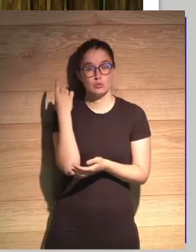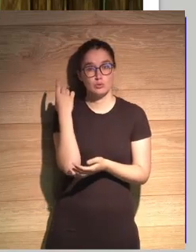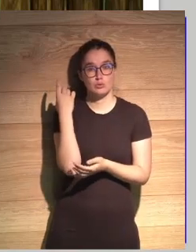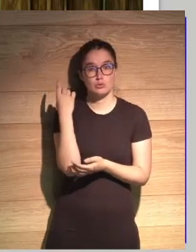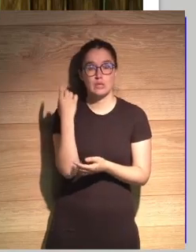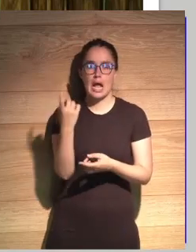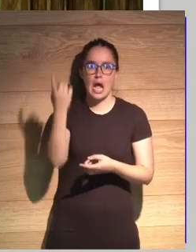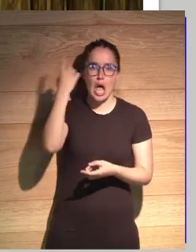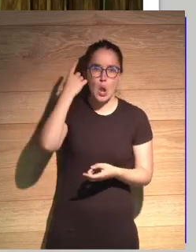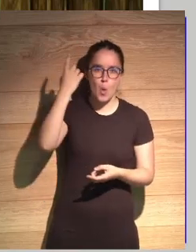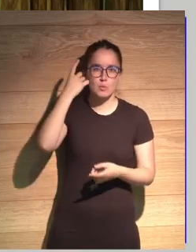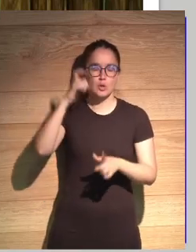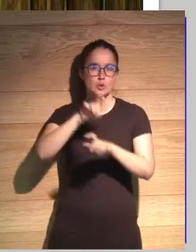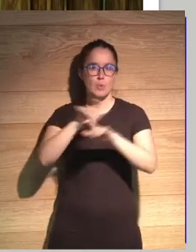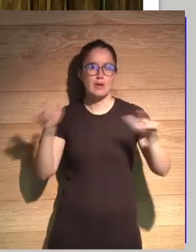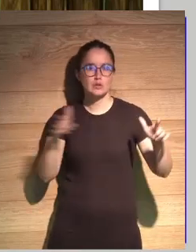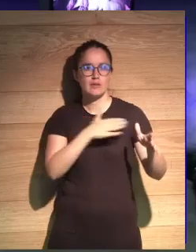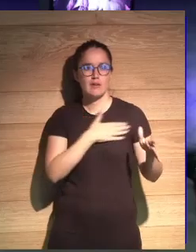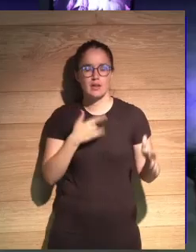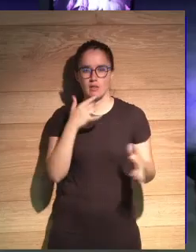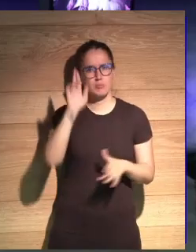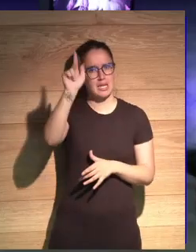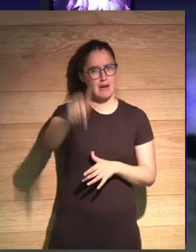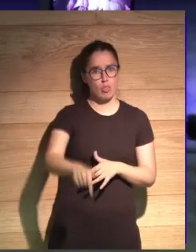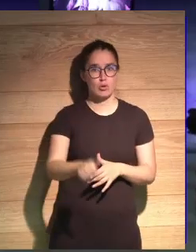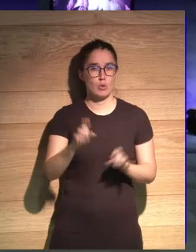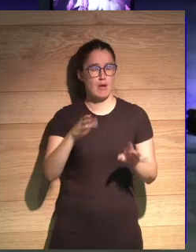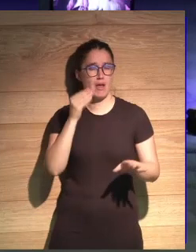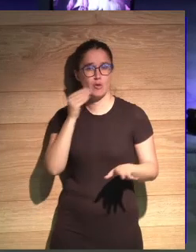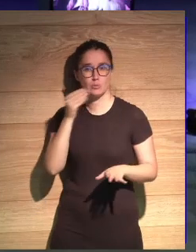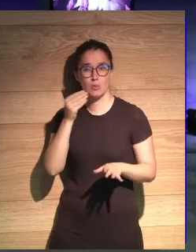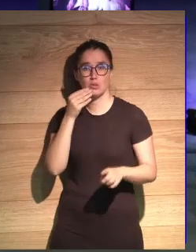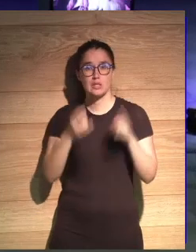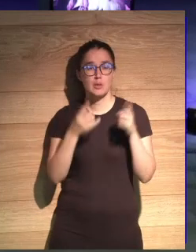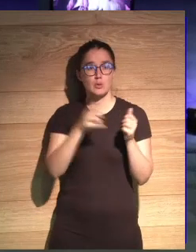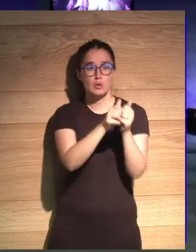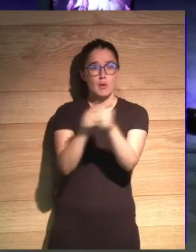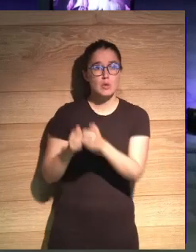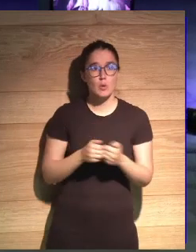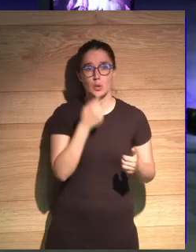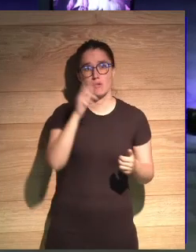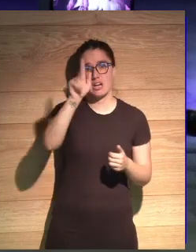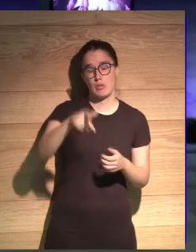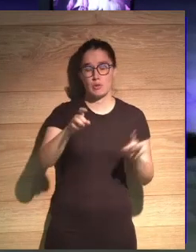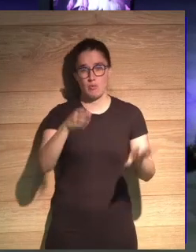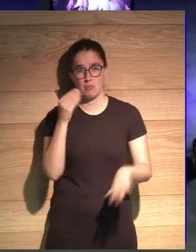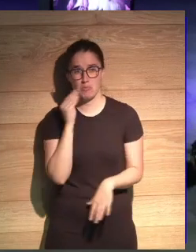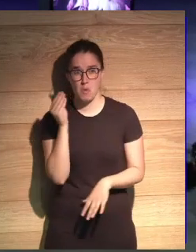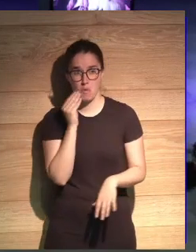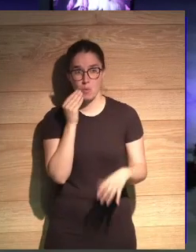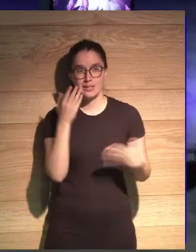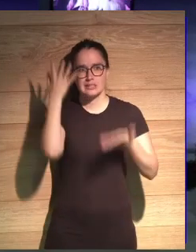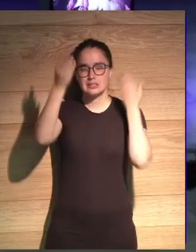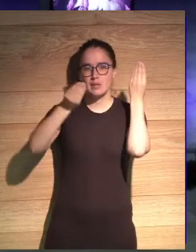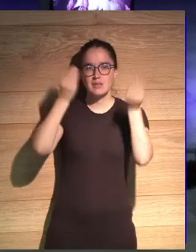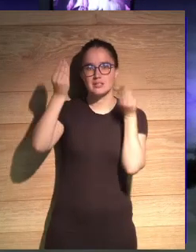that students and people who want to be on my side sometimes in the conversation usually